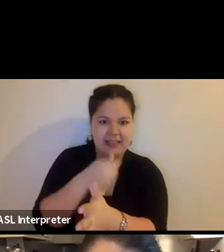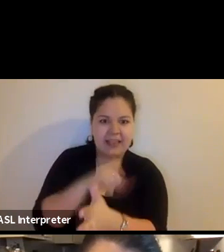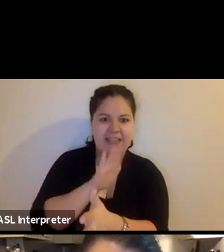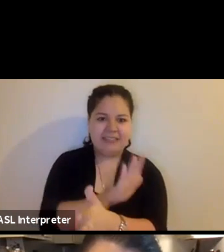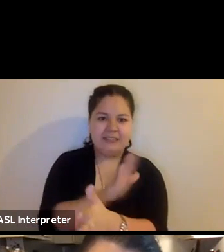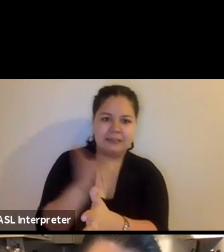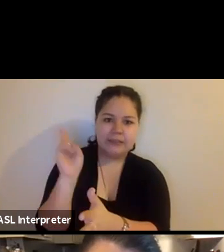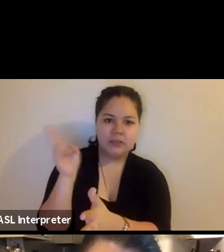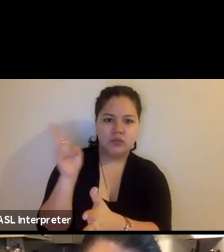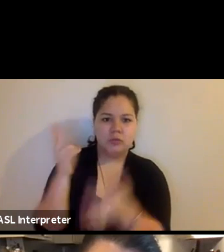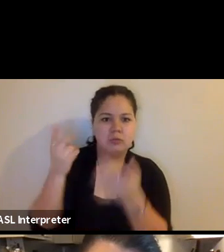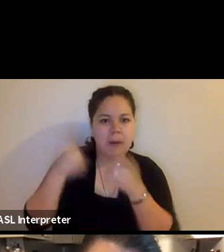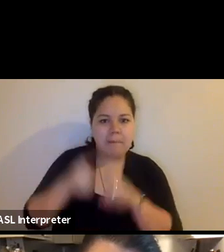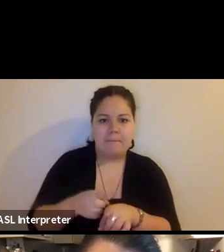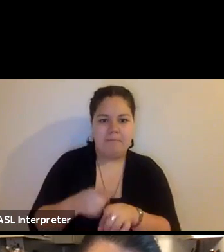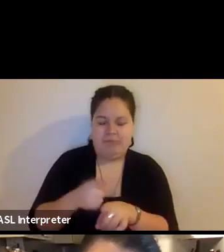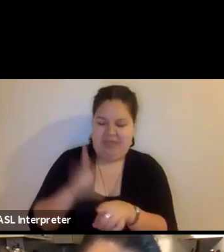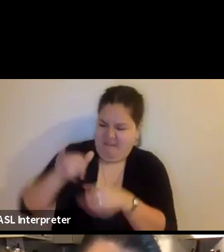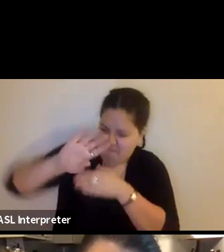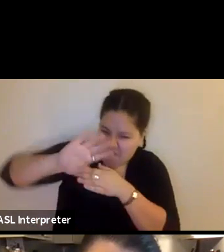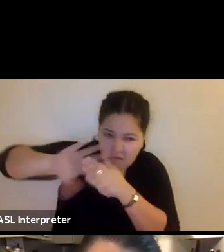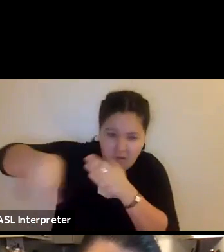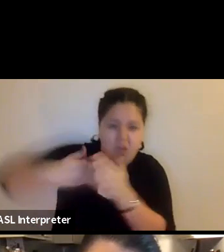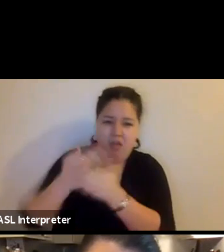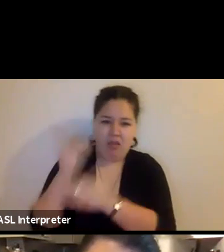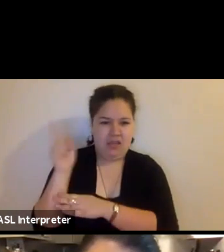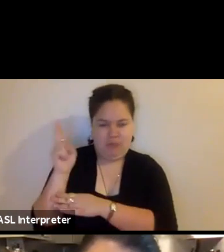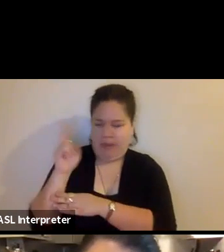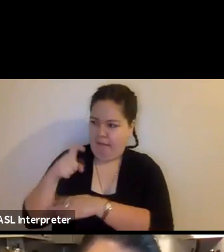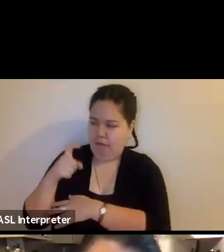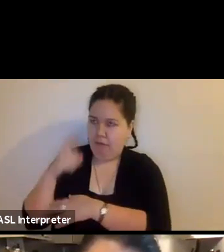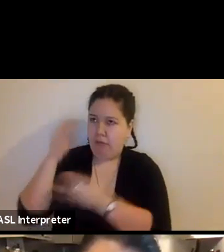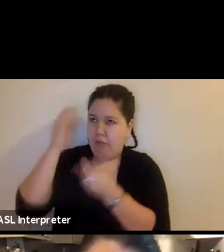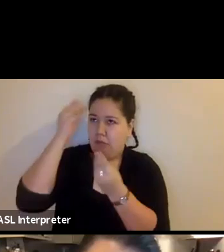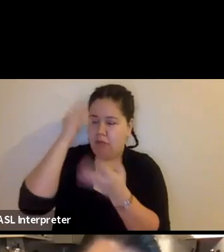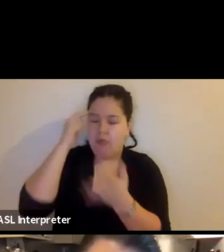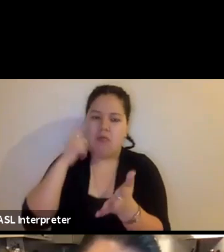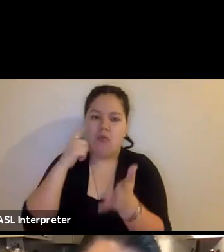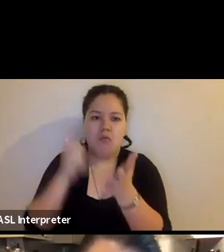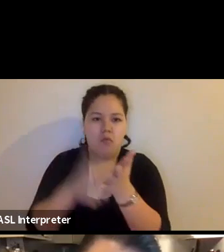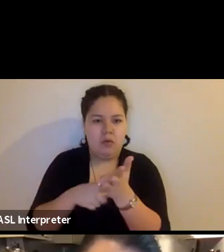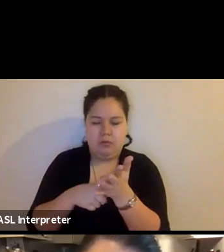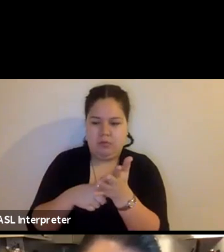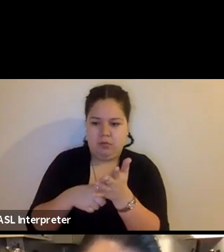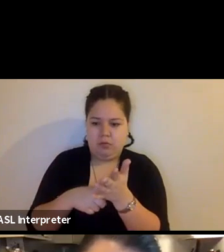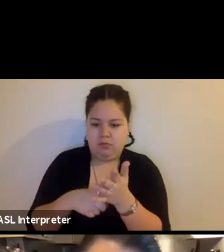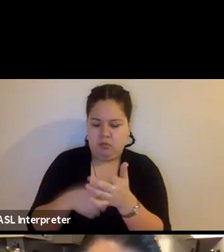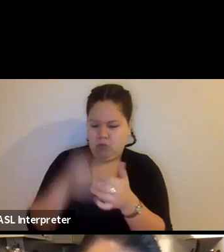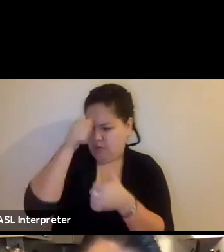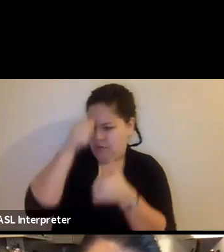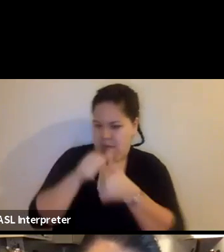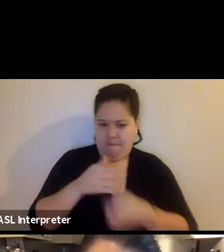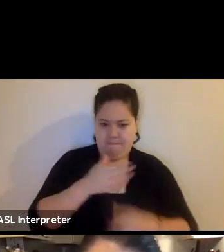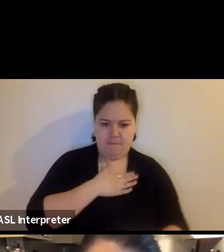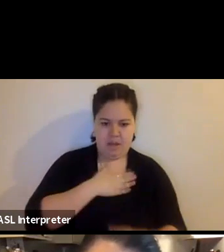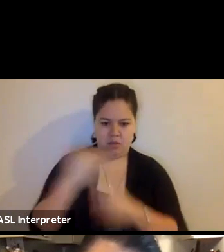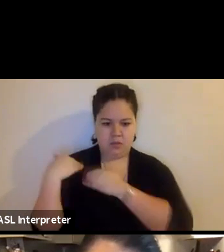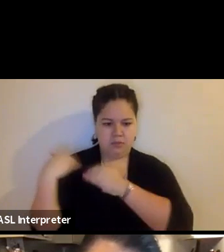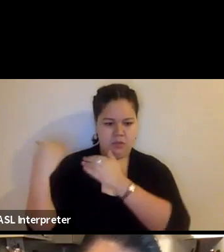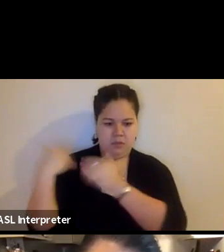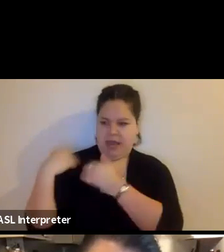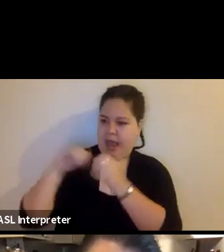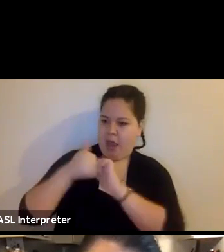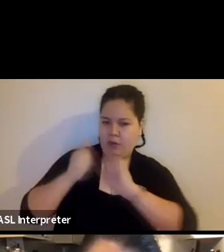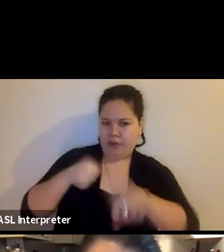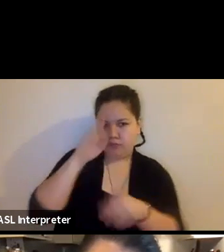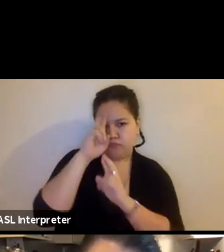acknowledge that whole history and to think about, well, what is my responsibility